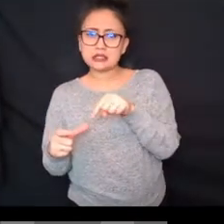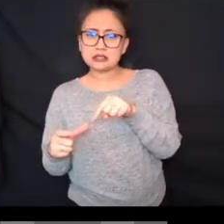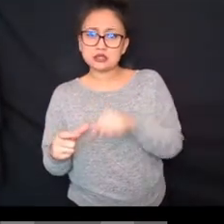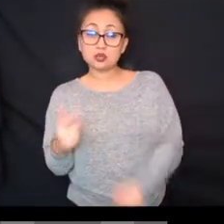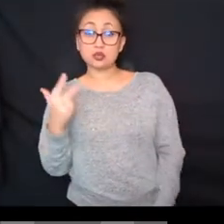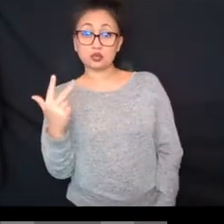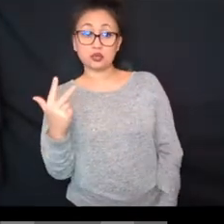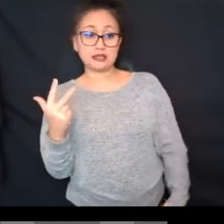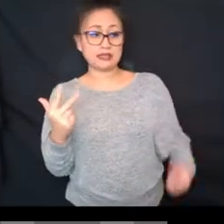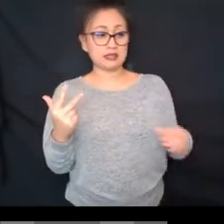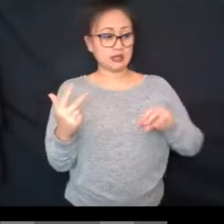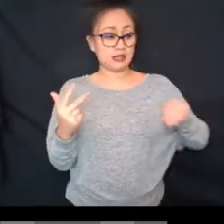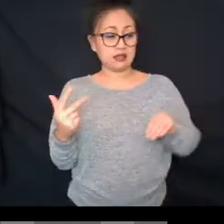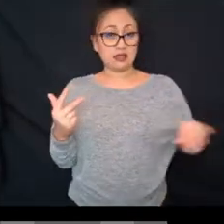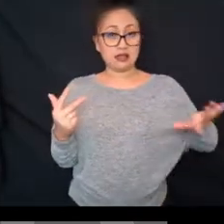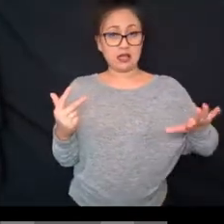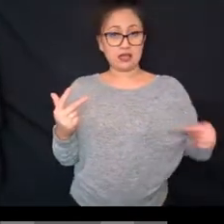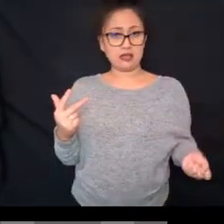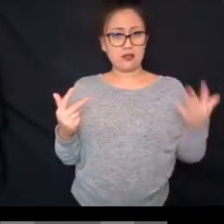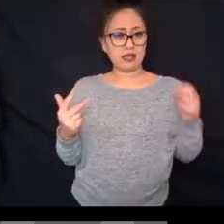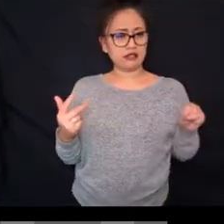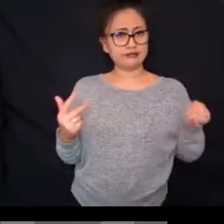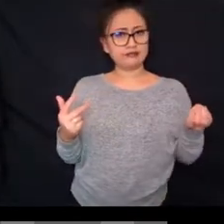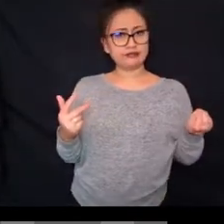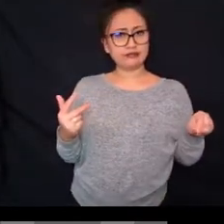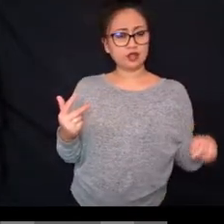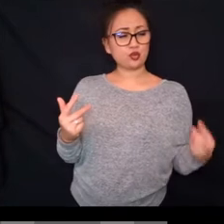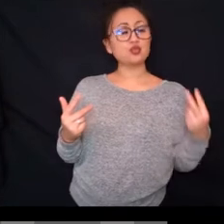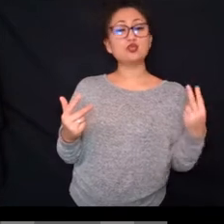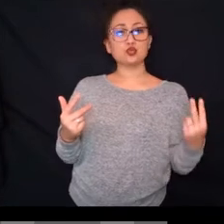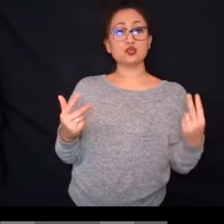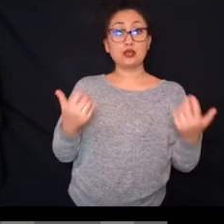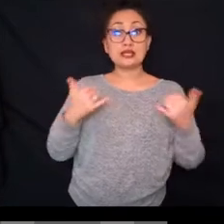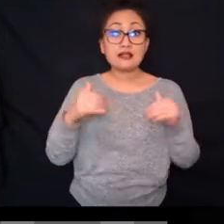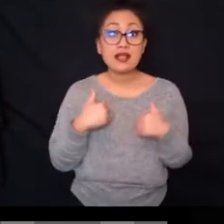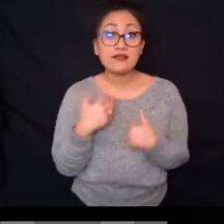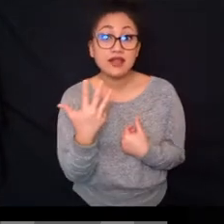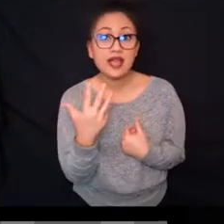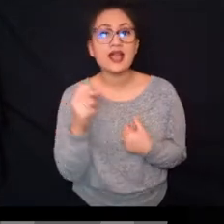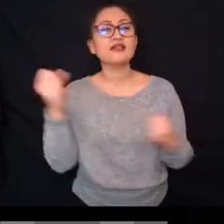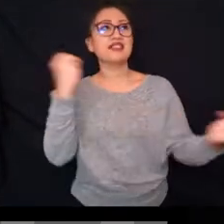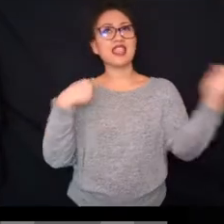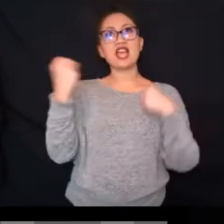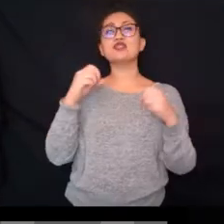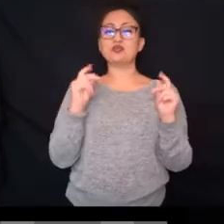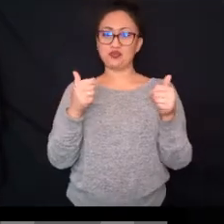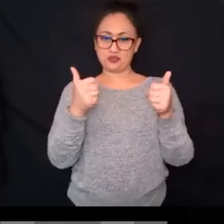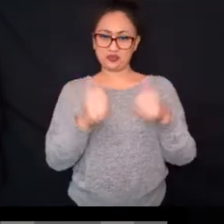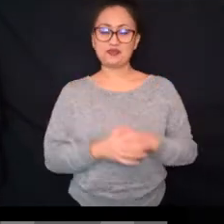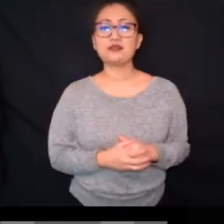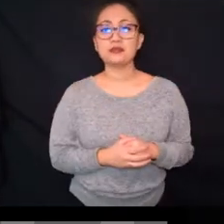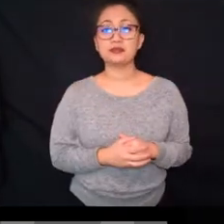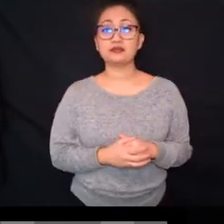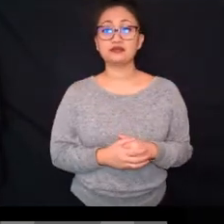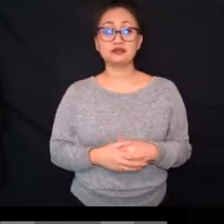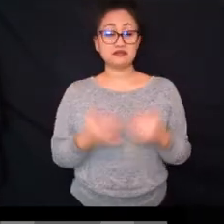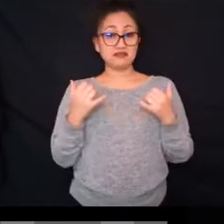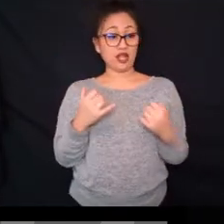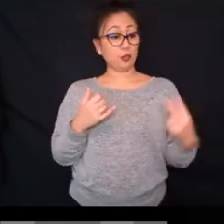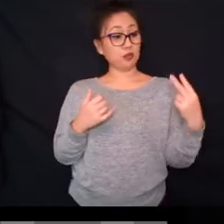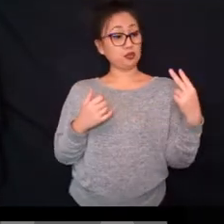water? 2. Still got 5? Yes. Now 2 little ducklings cuddled close in the nest. Come,